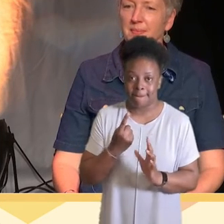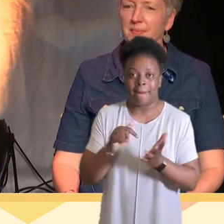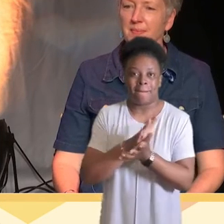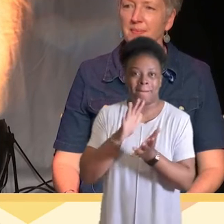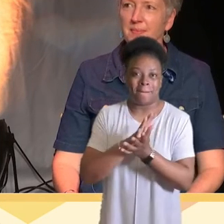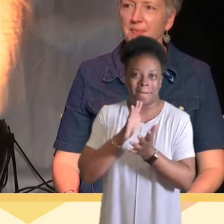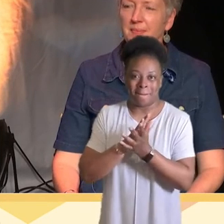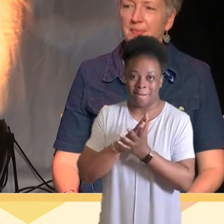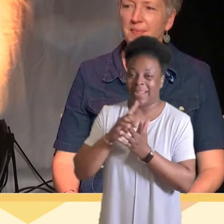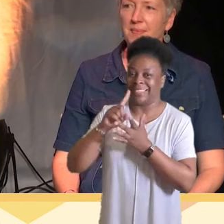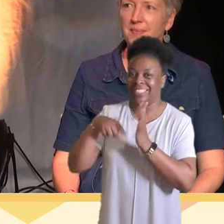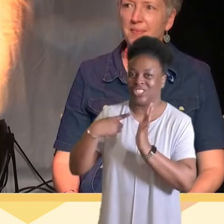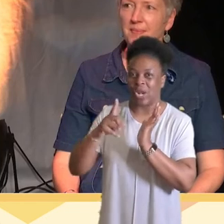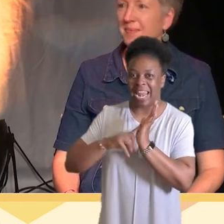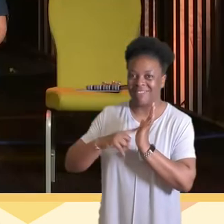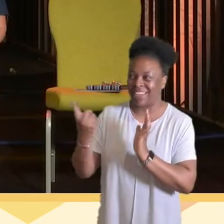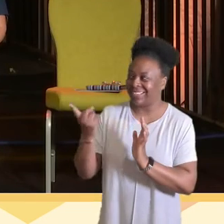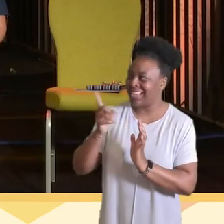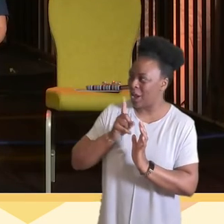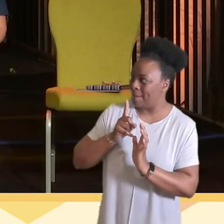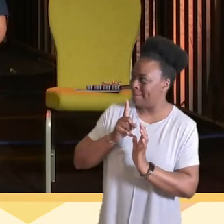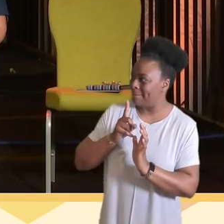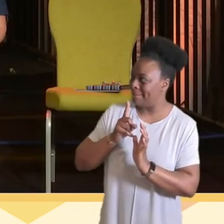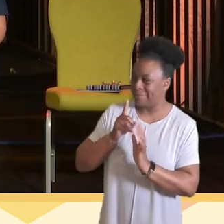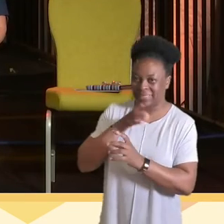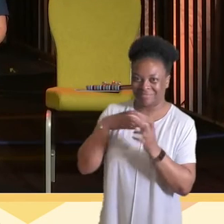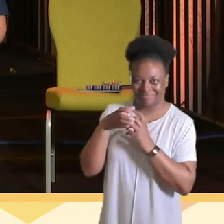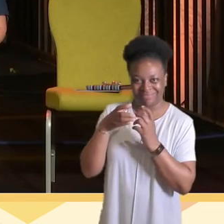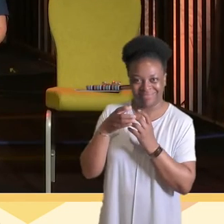by John Levick, our Honorary Treasurer. John.